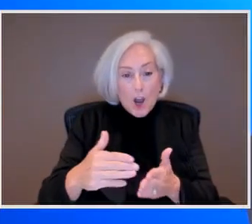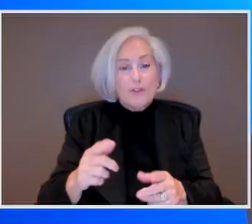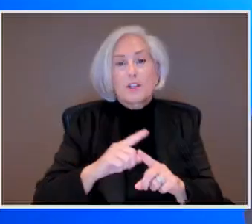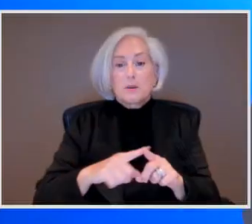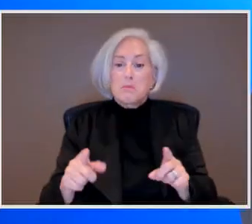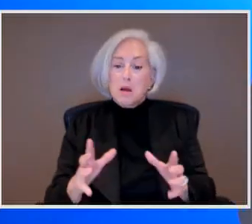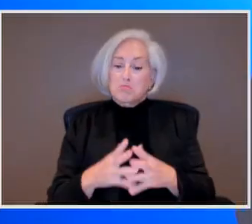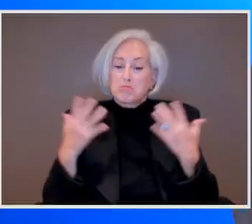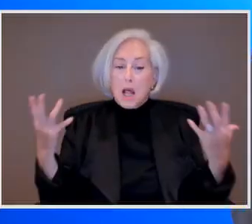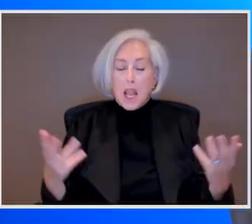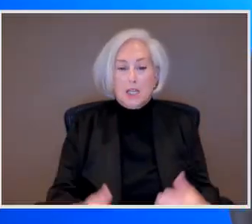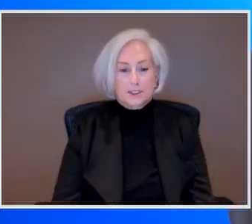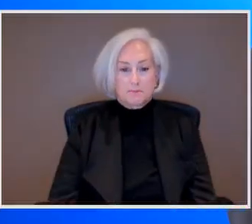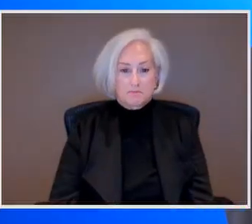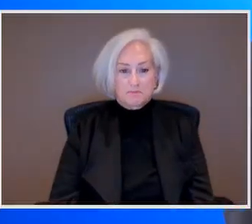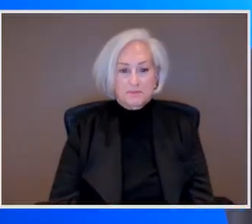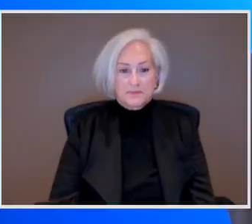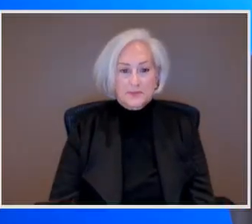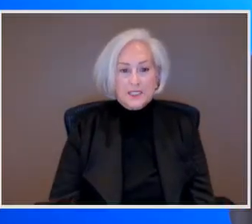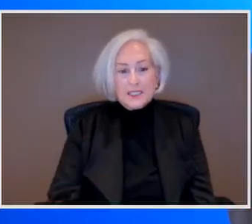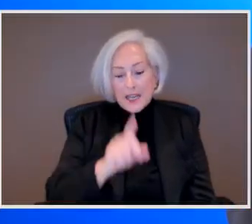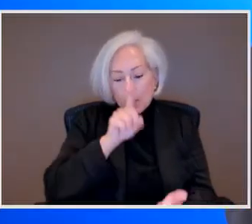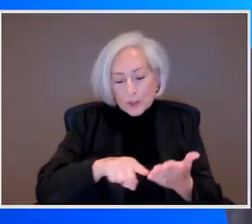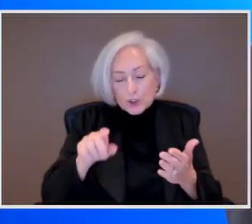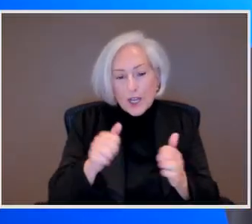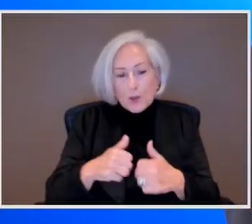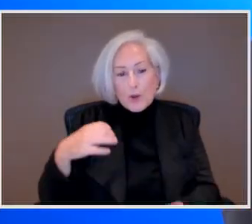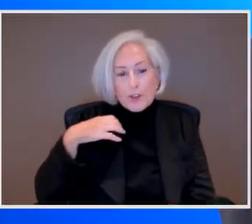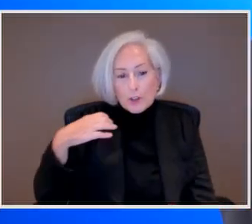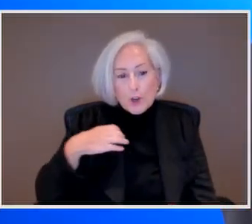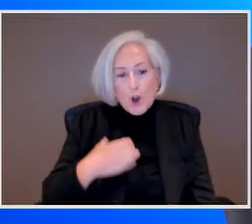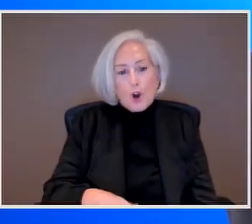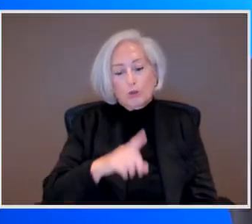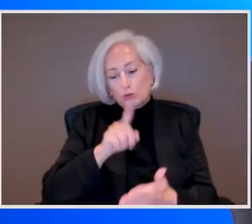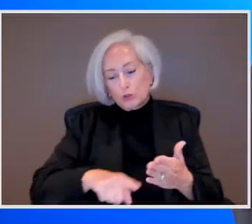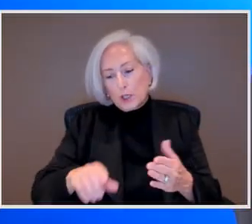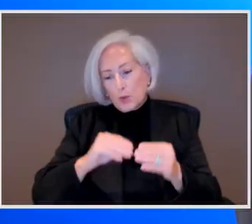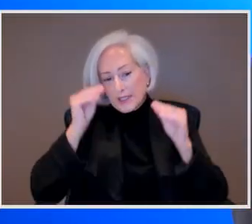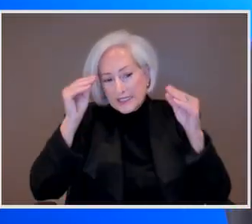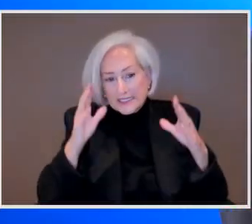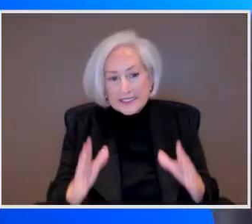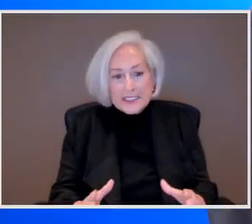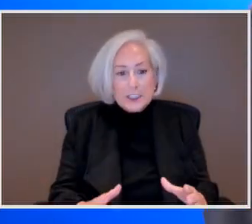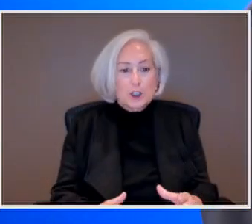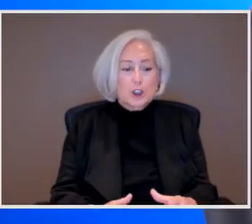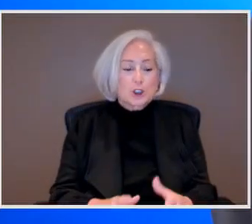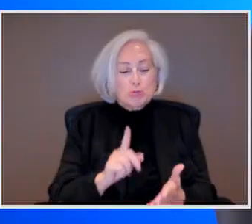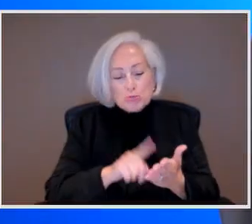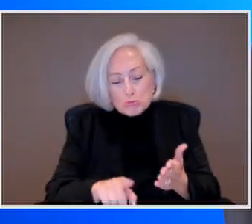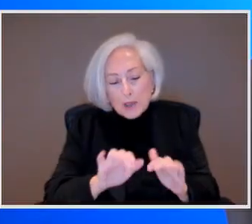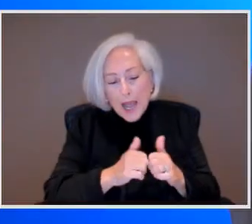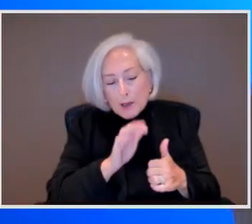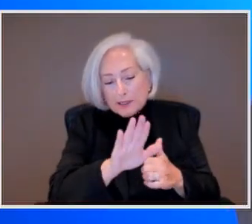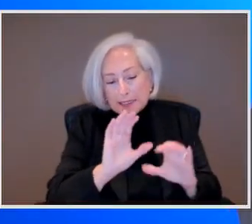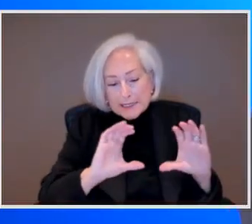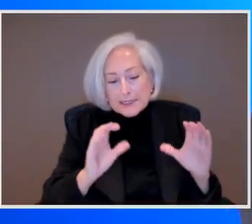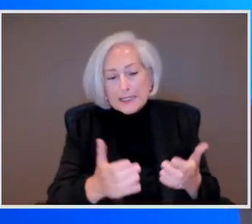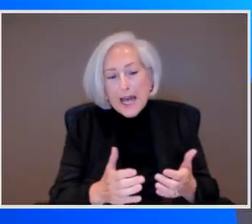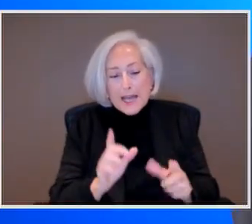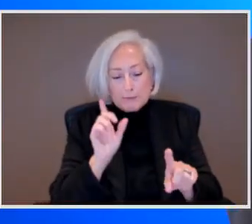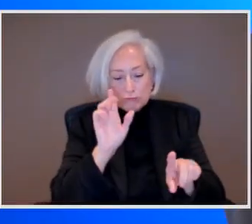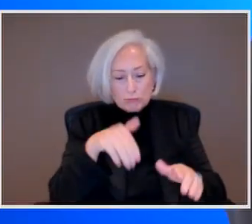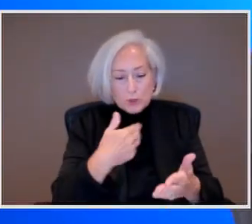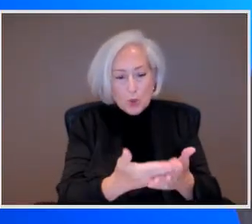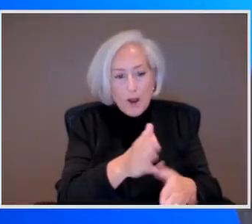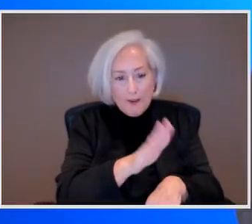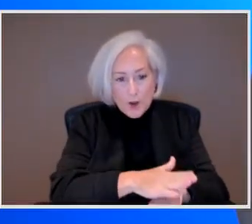lot. But I would check with coaches. I'd even check with teachers. How's he doing in class? Is he getting to class on time?